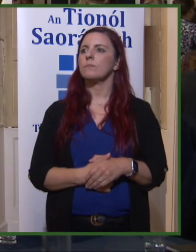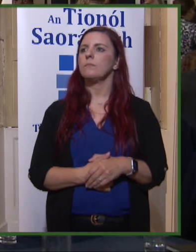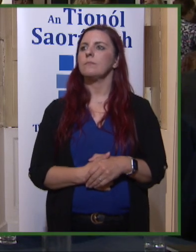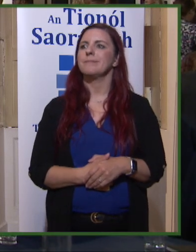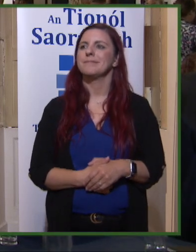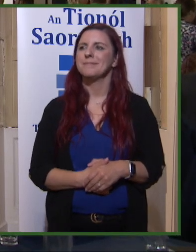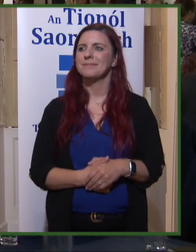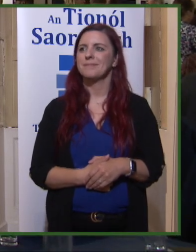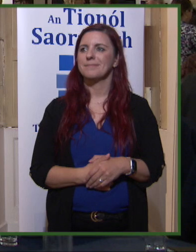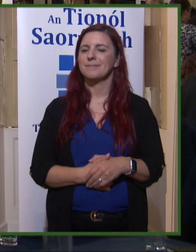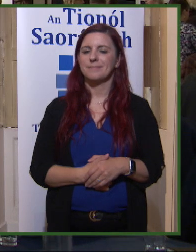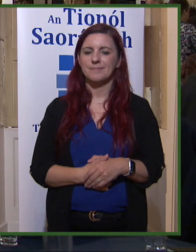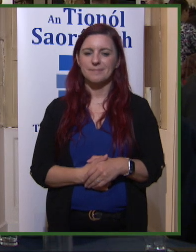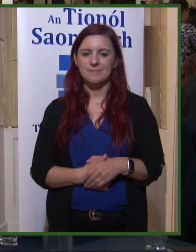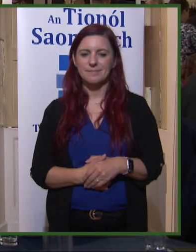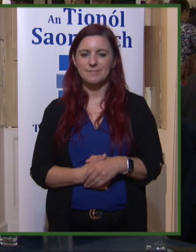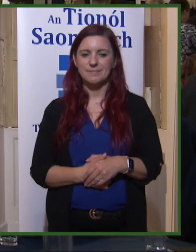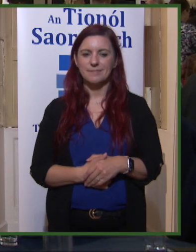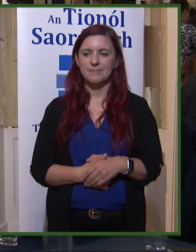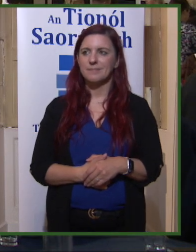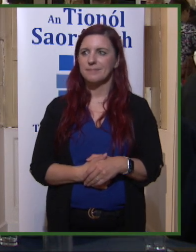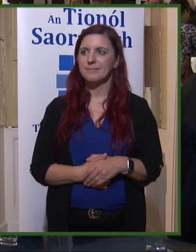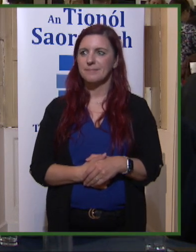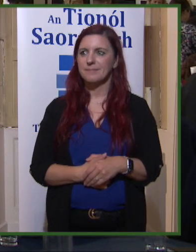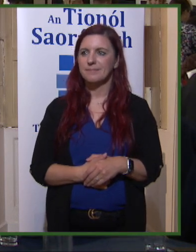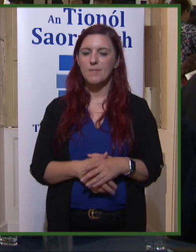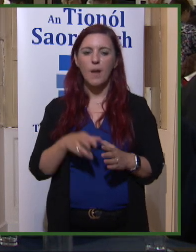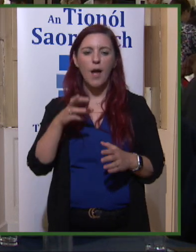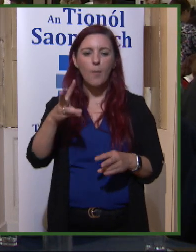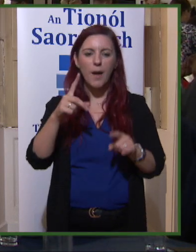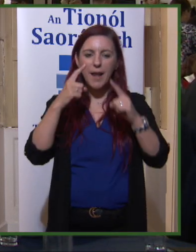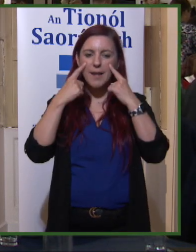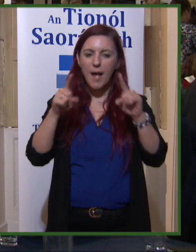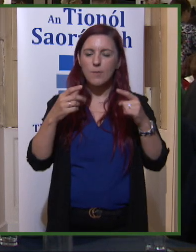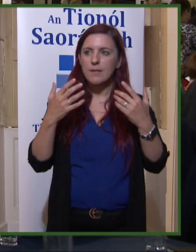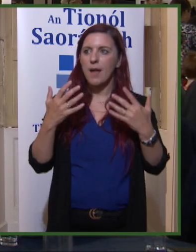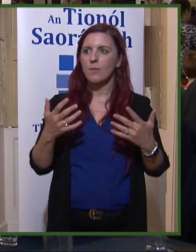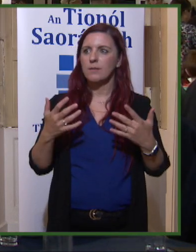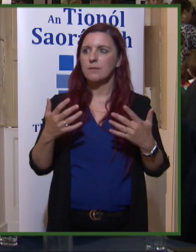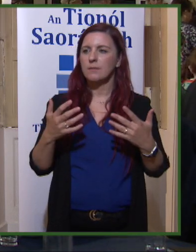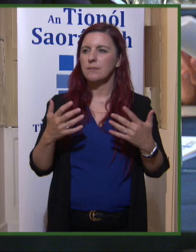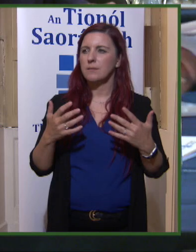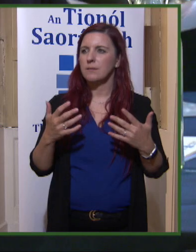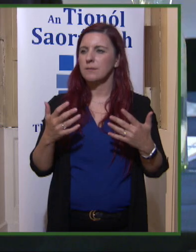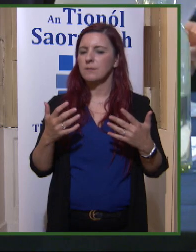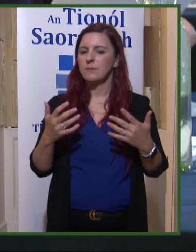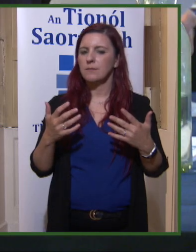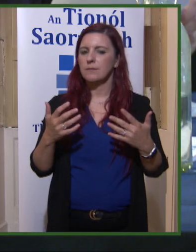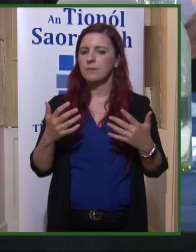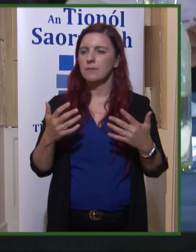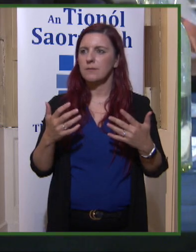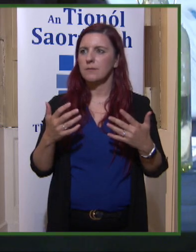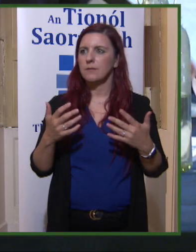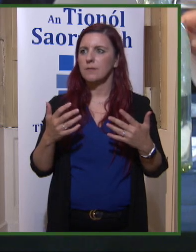Sorry, I know the tension is palpable. I can feel it. I'm going to announce the categories and the